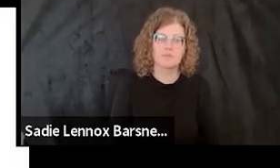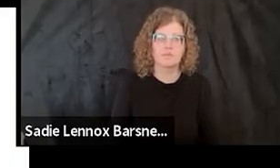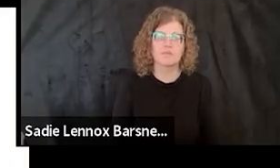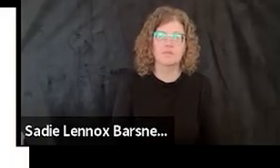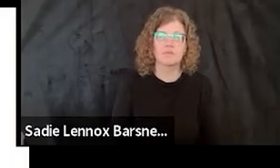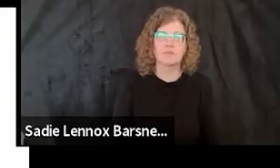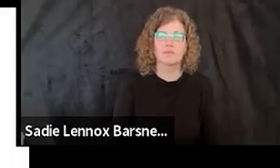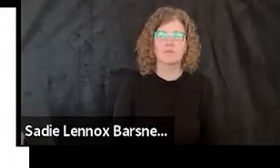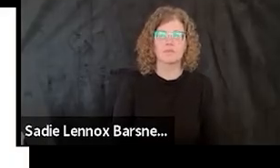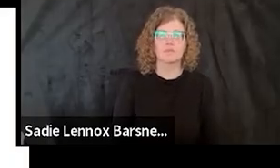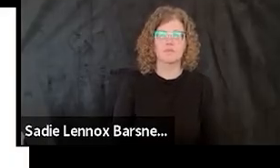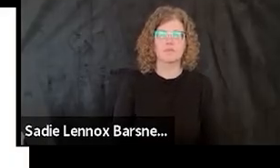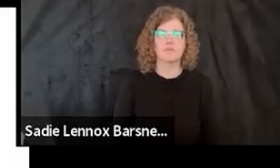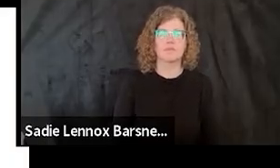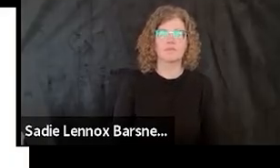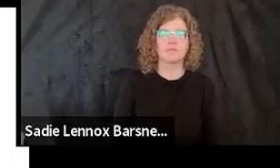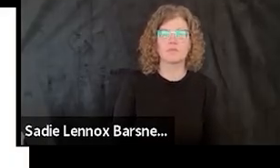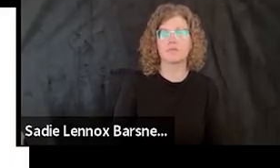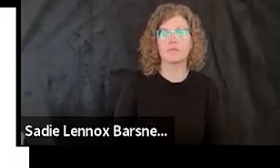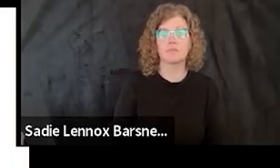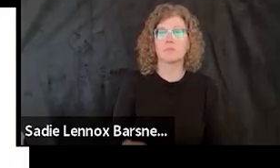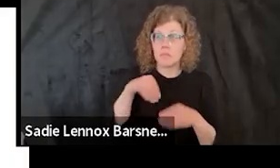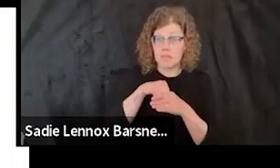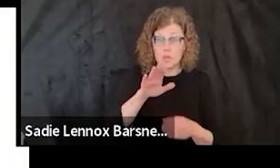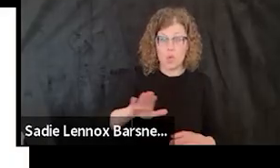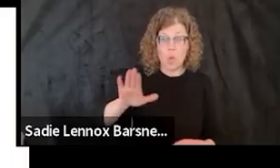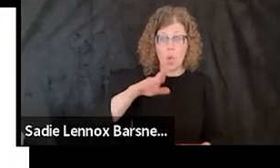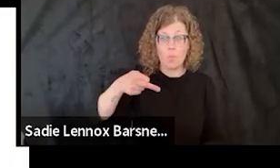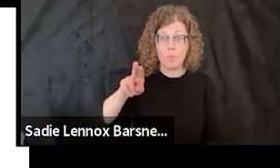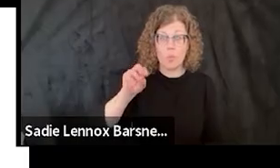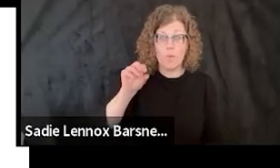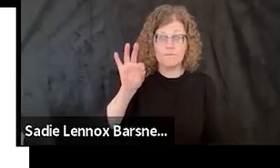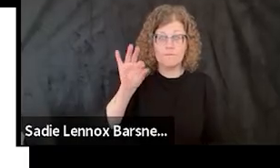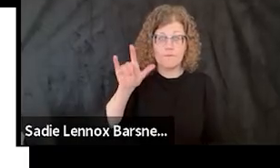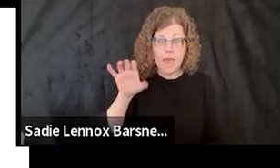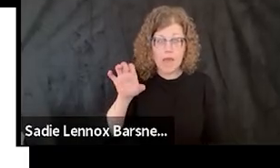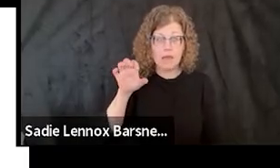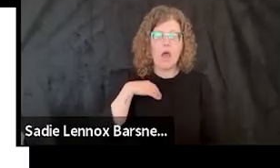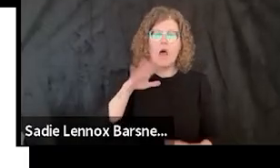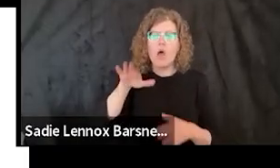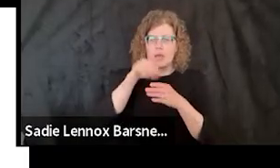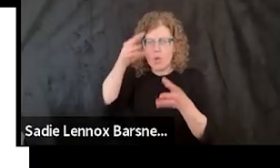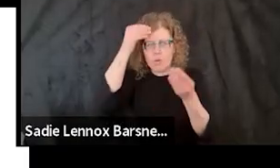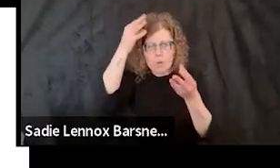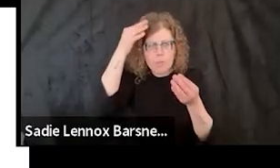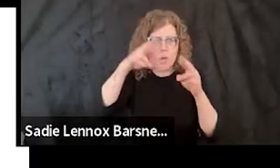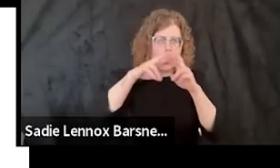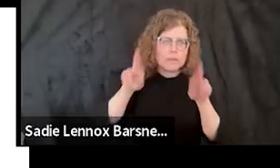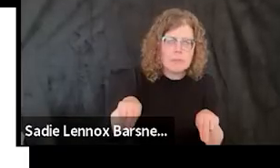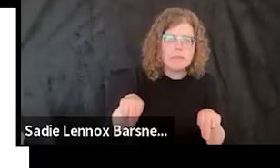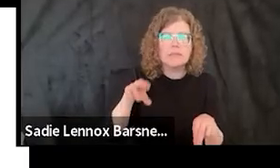Located in your profile is your resume or curriculum vitae, CV. This is a clear list